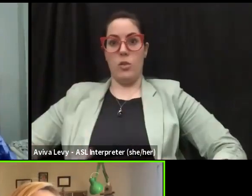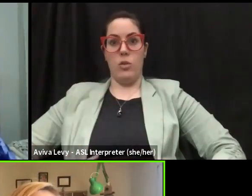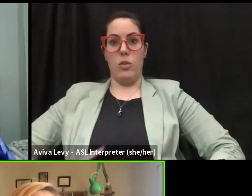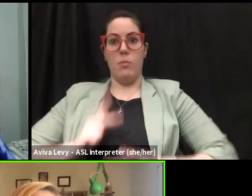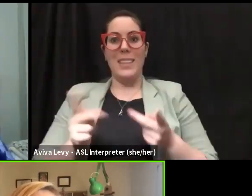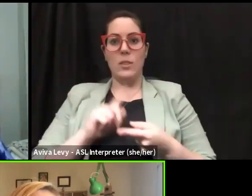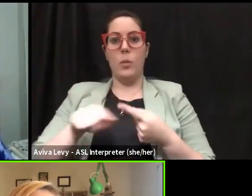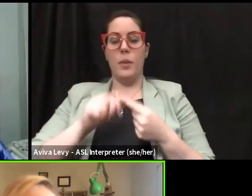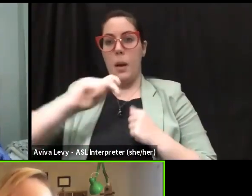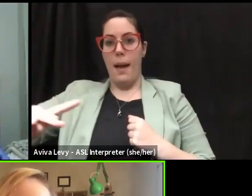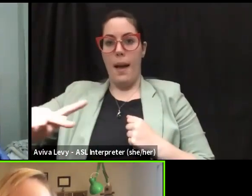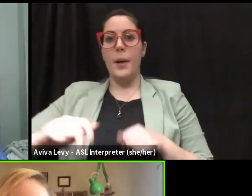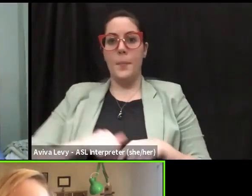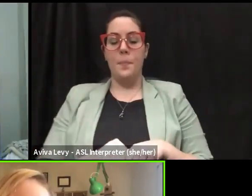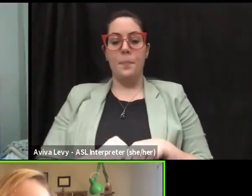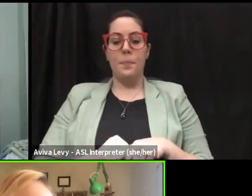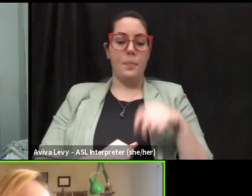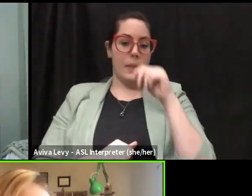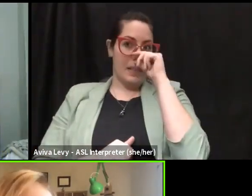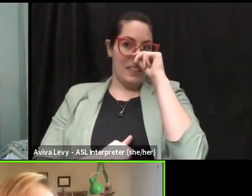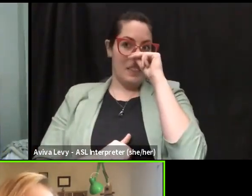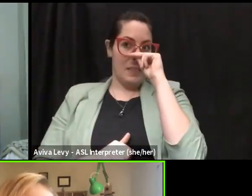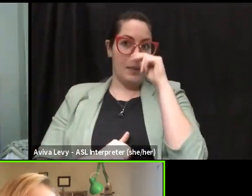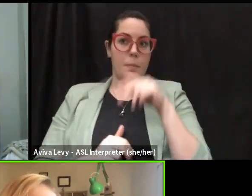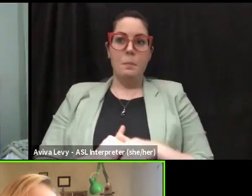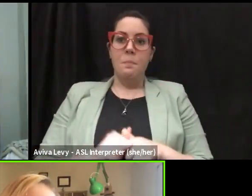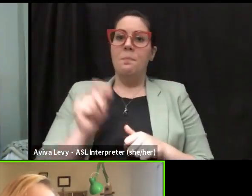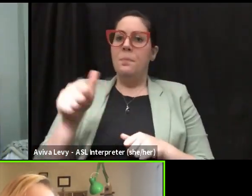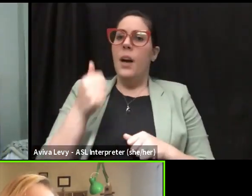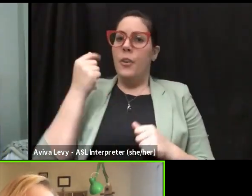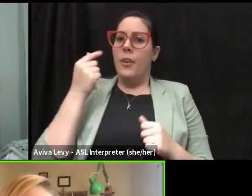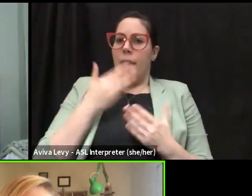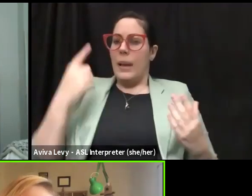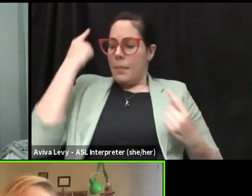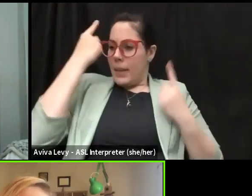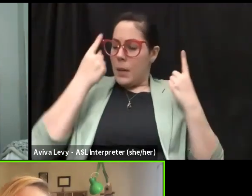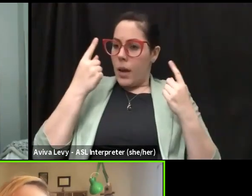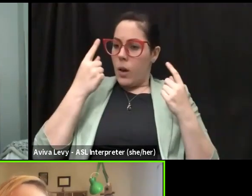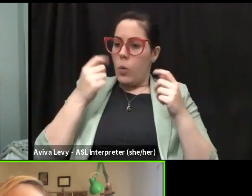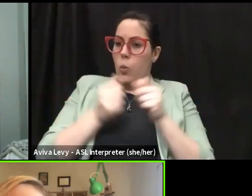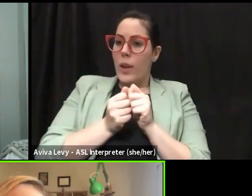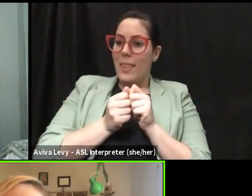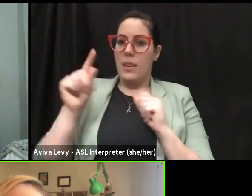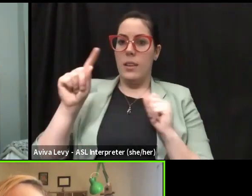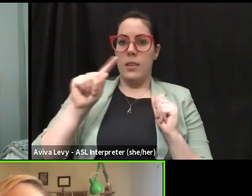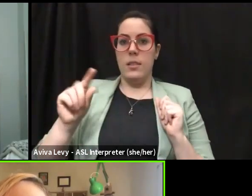having about intimacy in some of the practices of intimacy direction in Zoom theater.